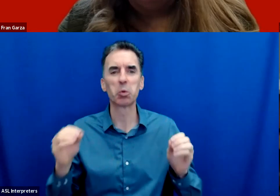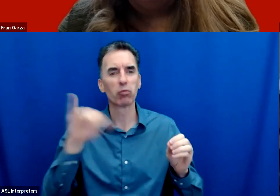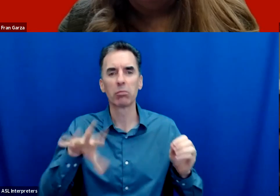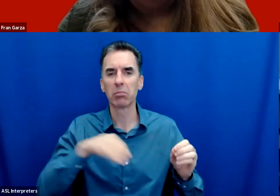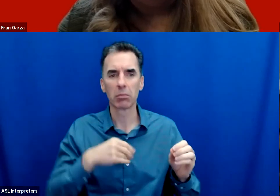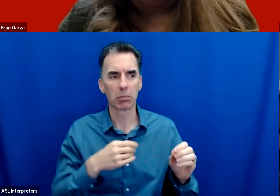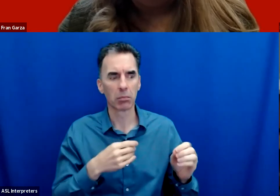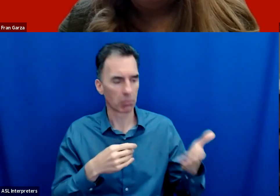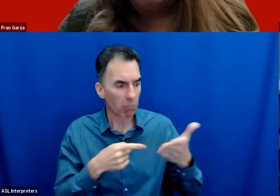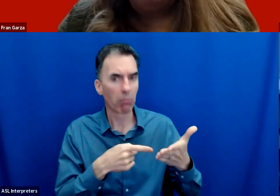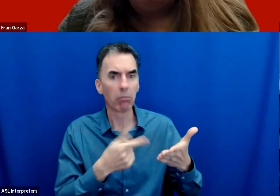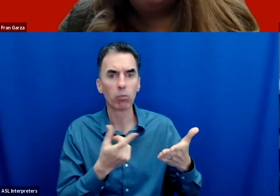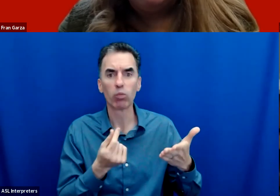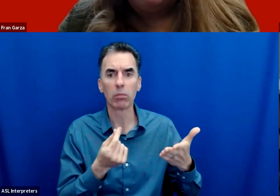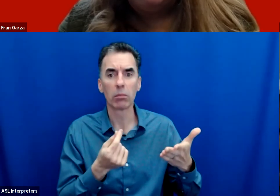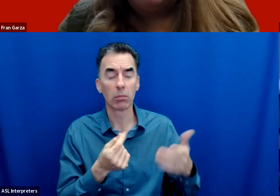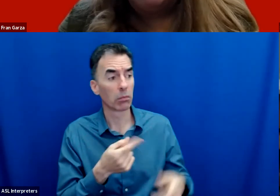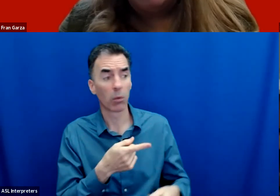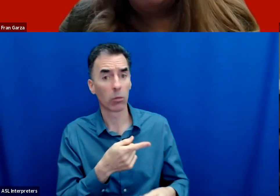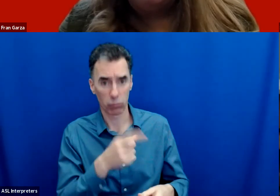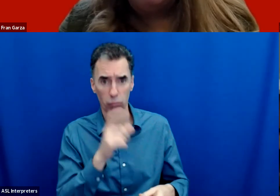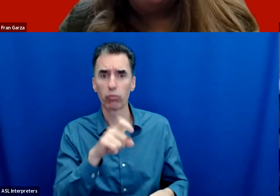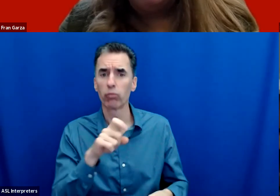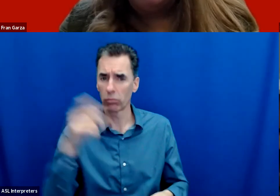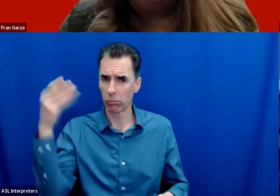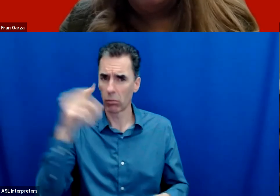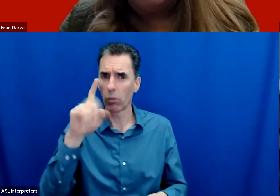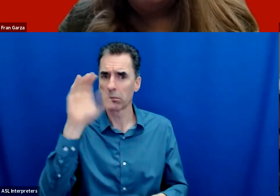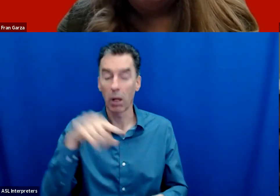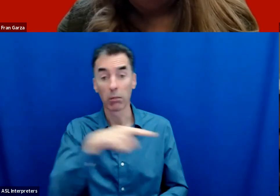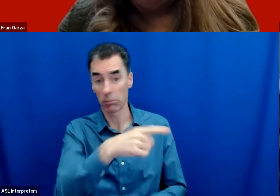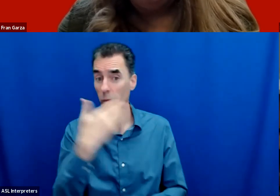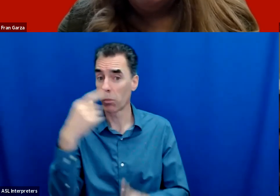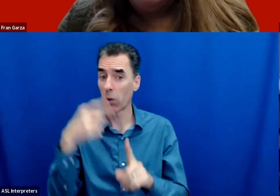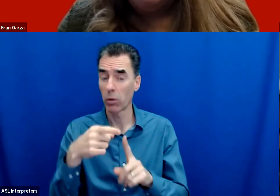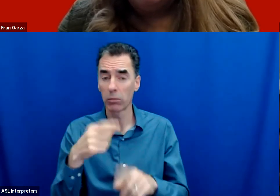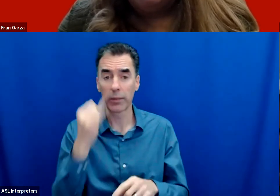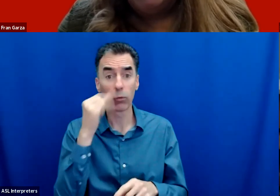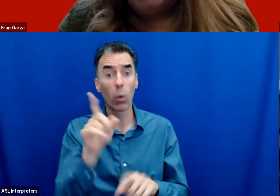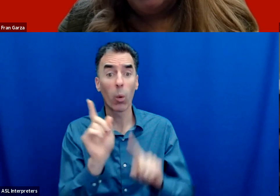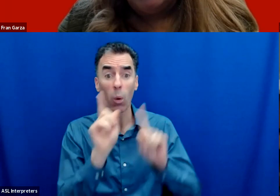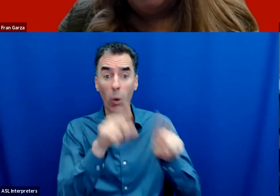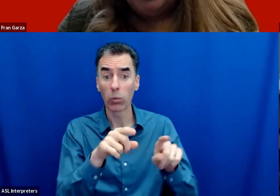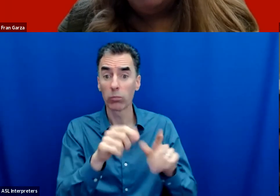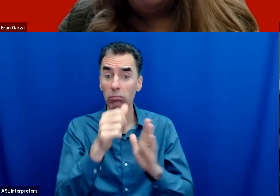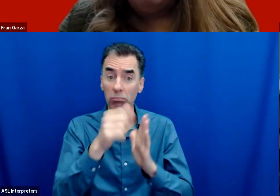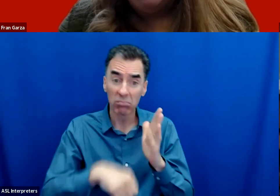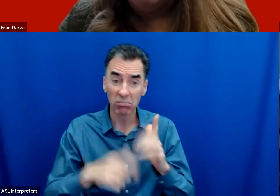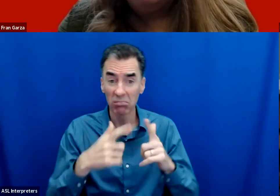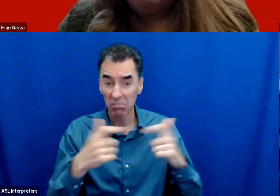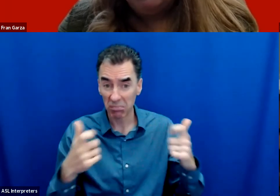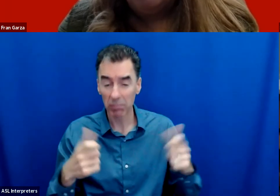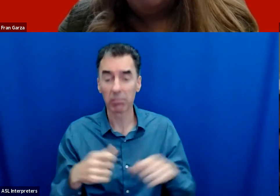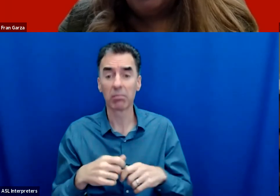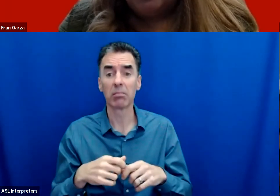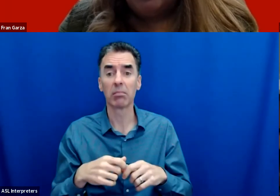their bills? Their bill should be picked up at 100%. You brought up a good point. When you go in to have services and you go into